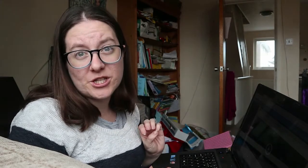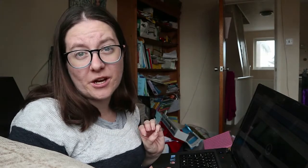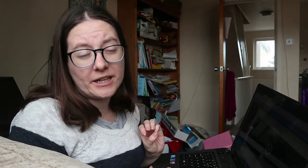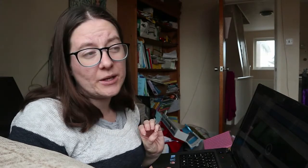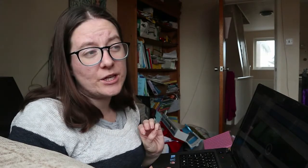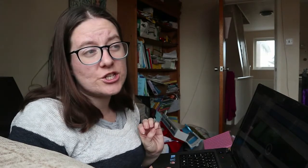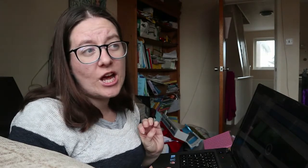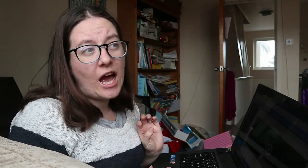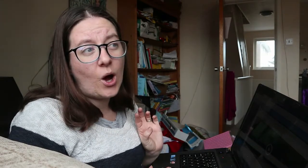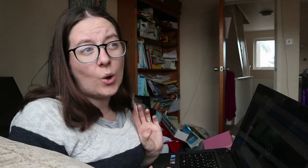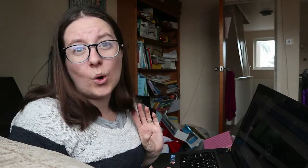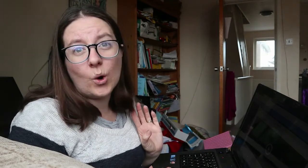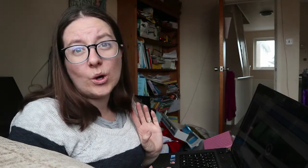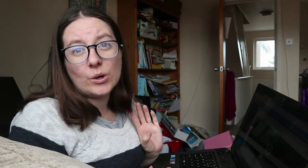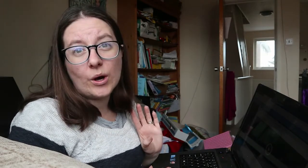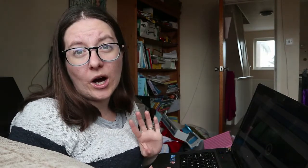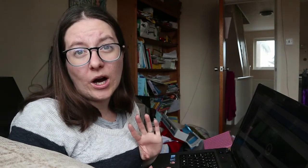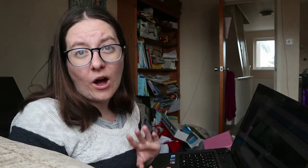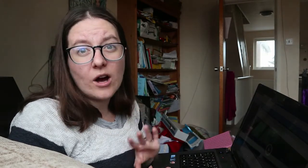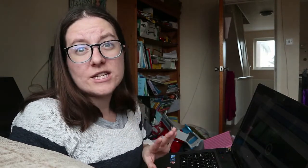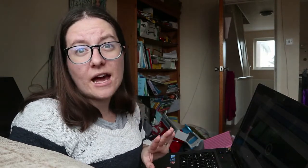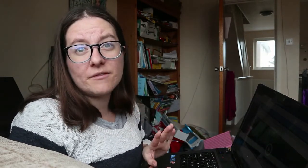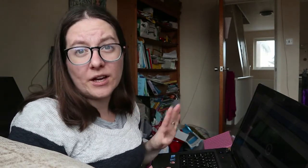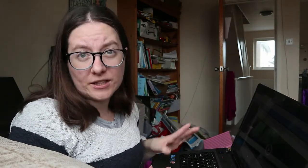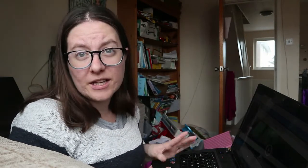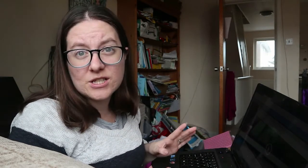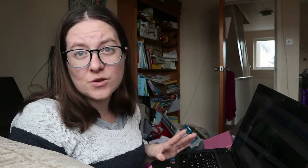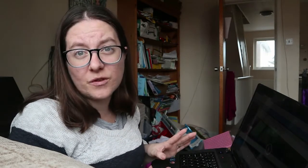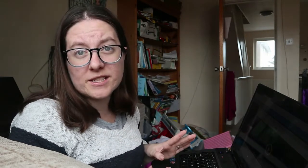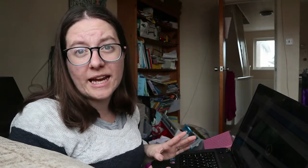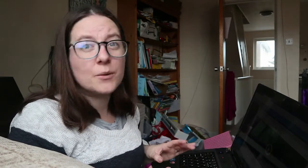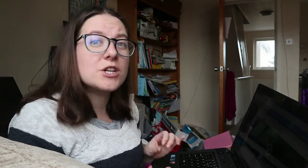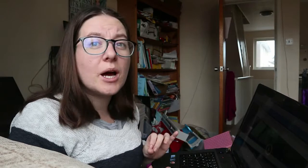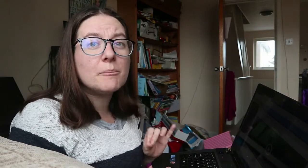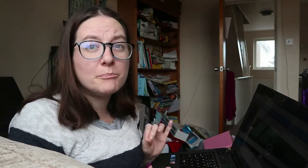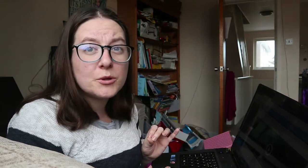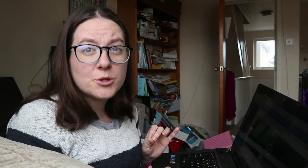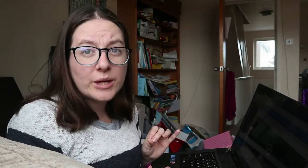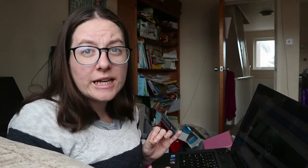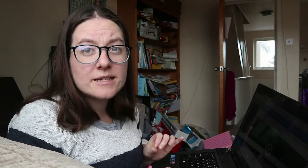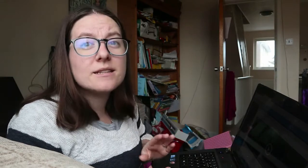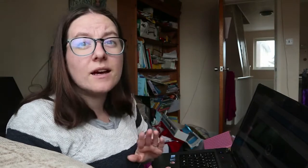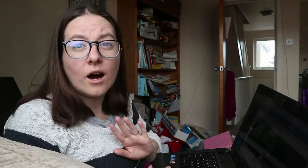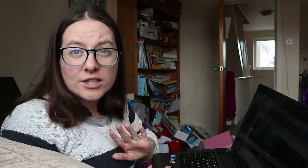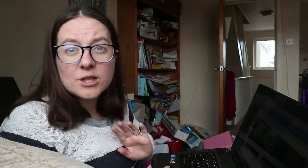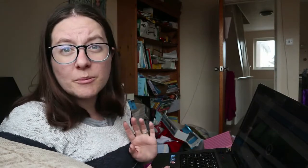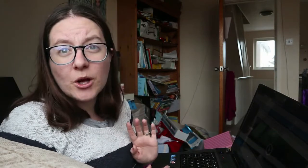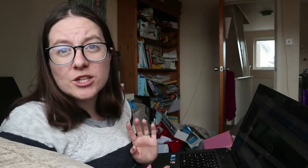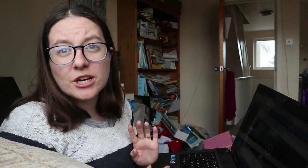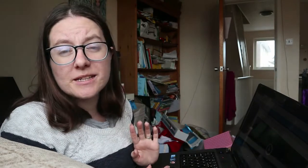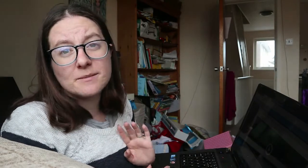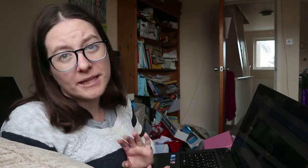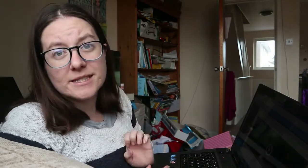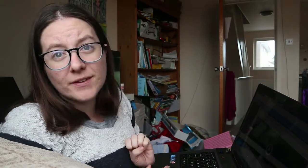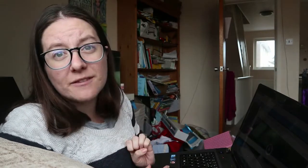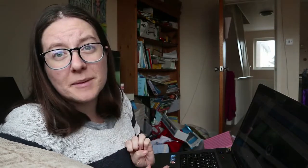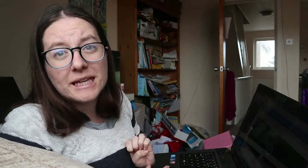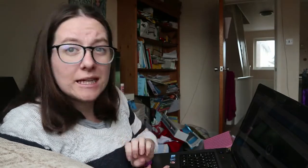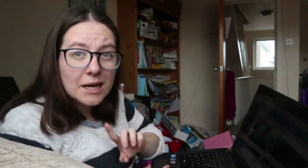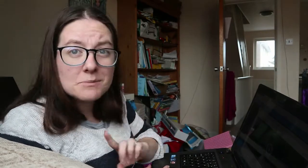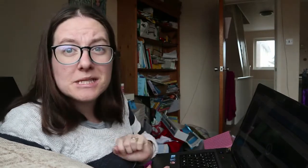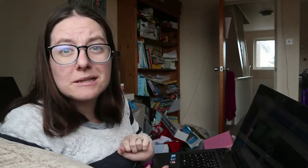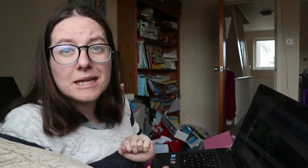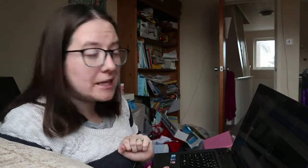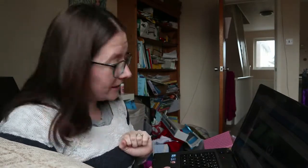read British Sign Language or are deaf and this is your first language and I am butchering it. I do apologise, please forgive